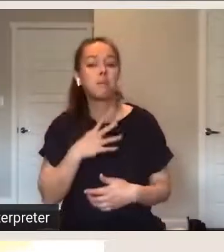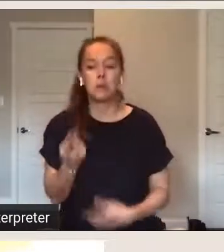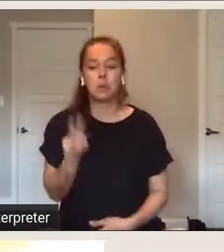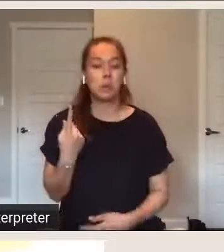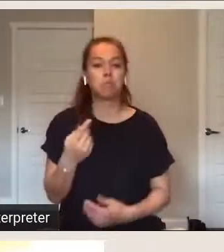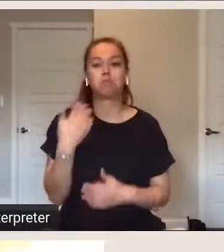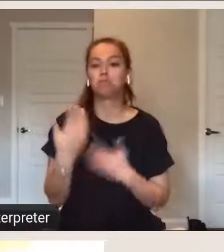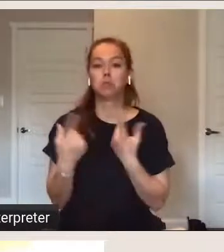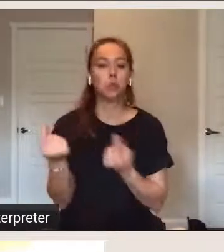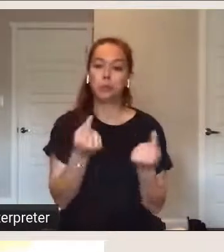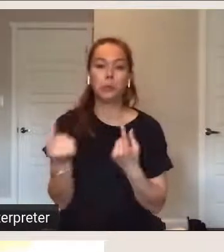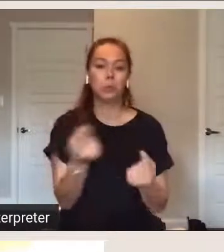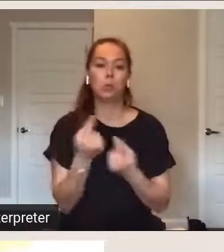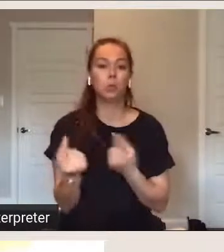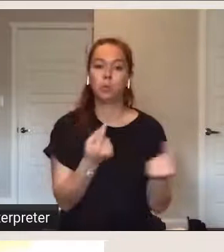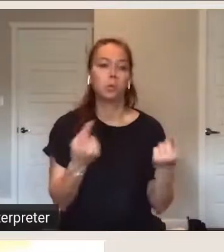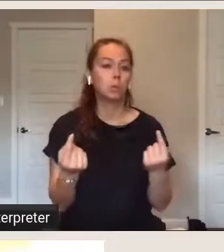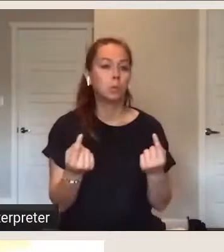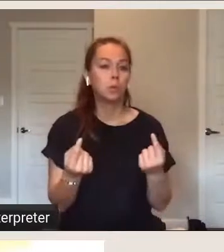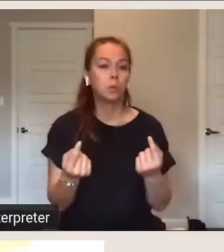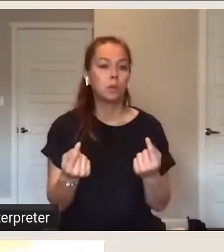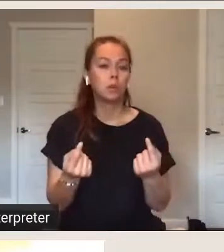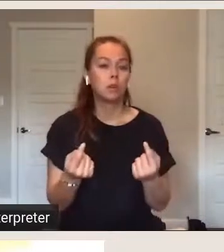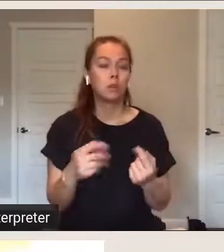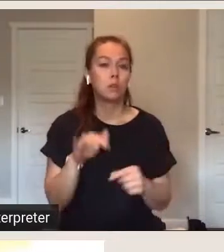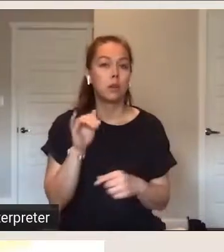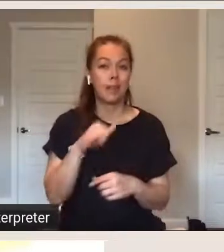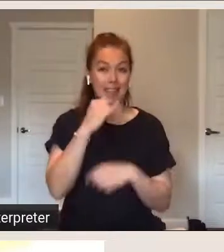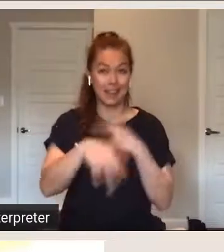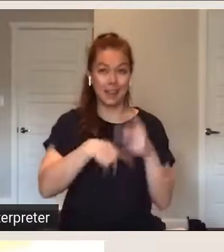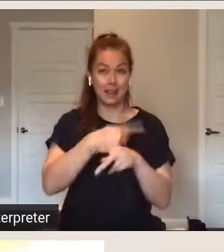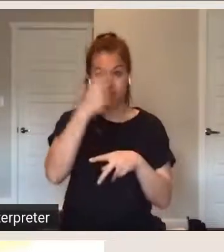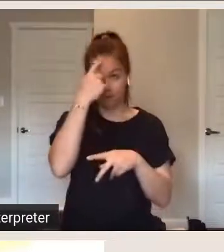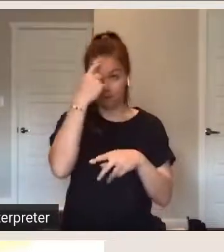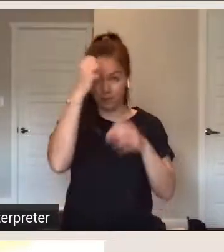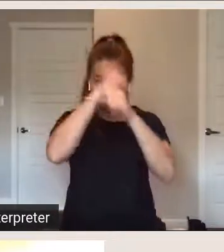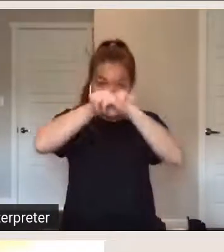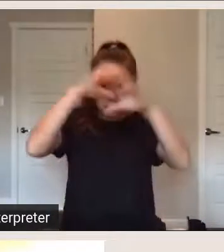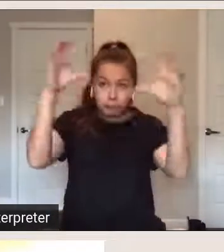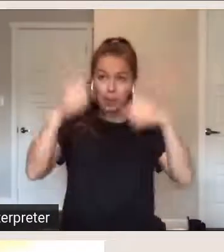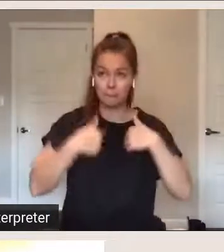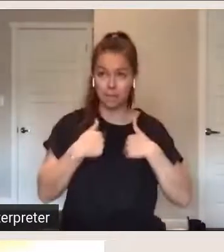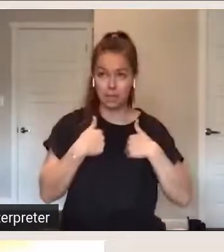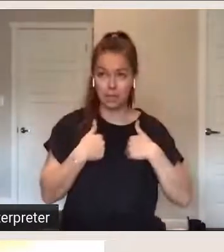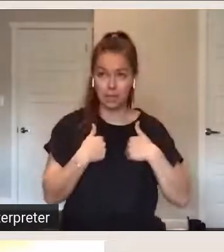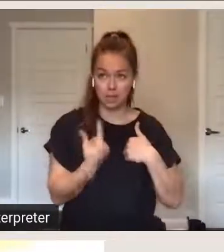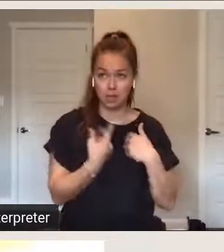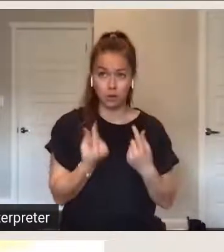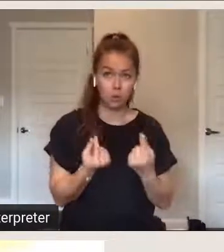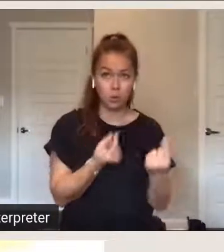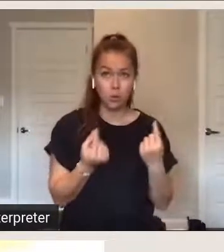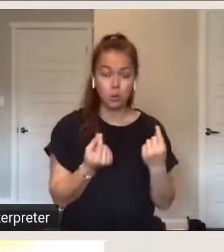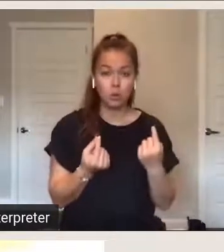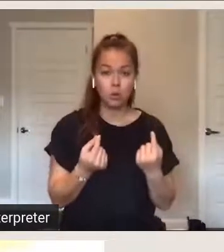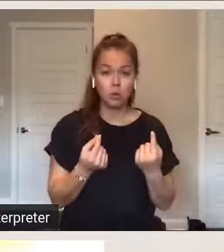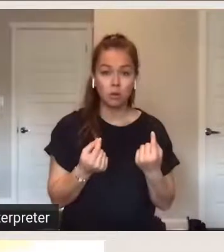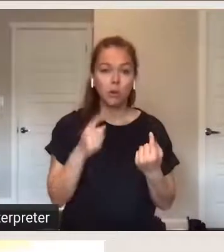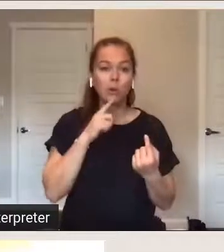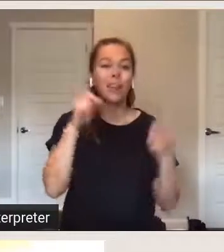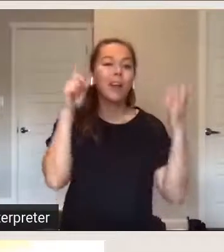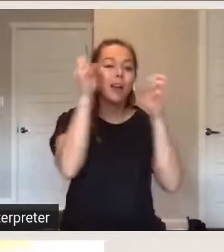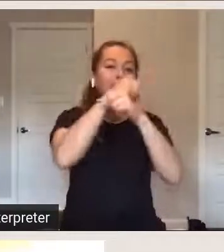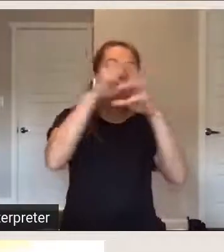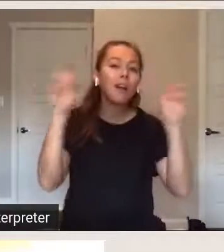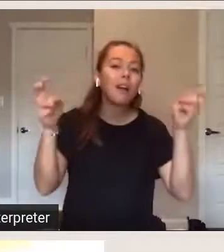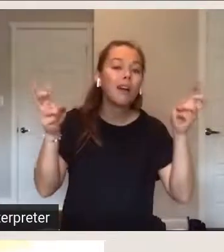having that mentality is what even made it easier to push myself into this, being like, oh, it can't be that hard. Like, I've done this before. I just got to like go.